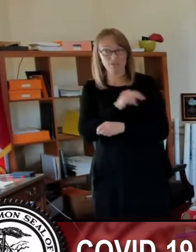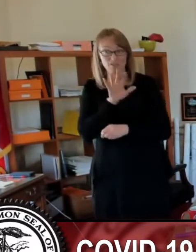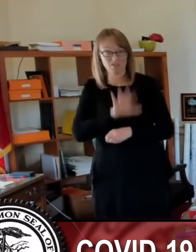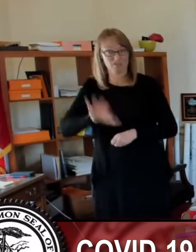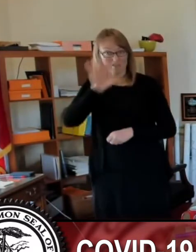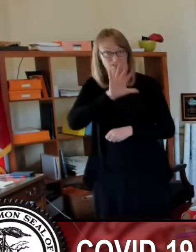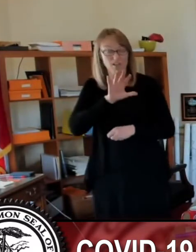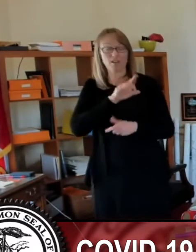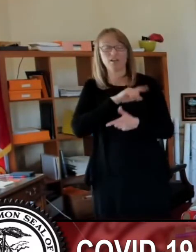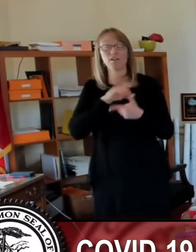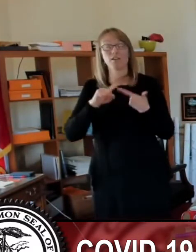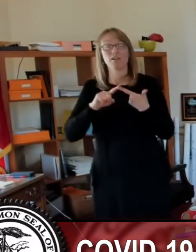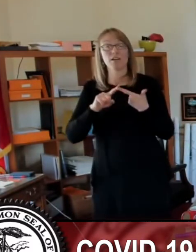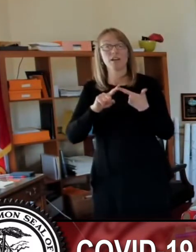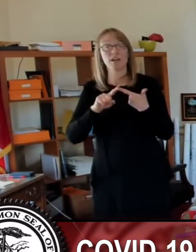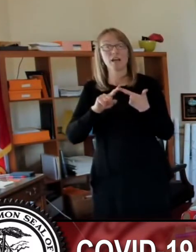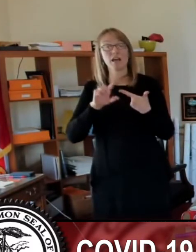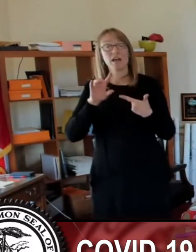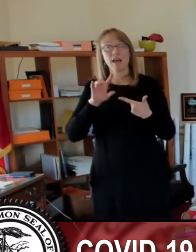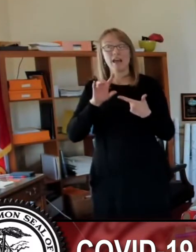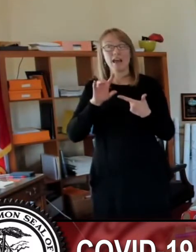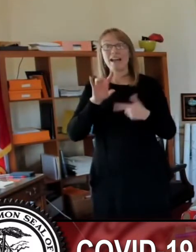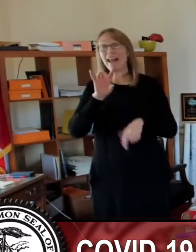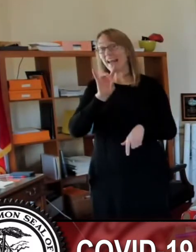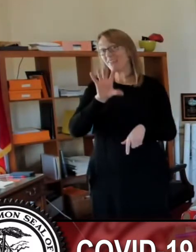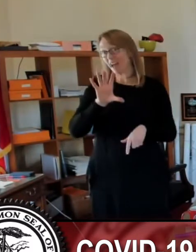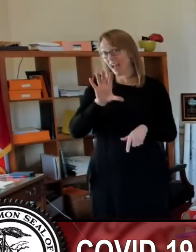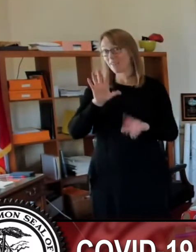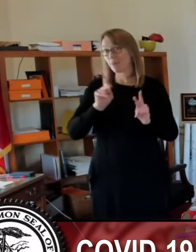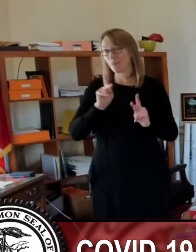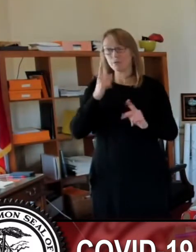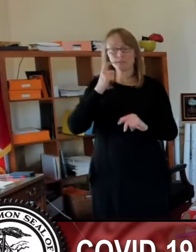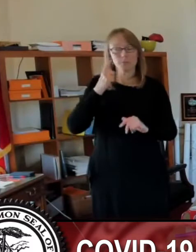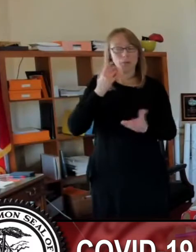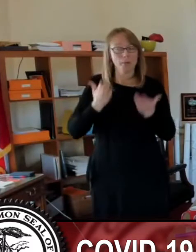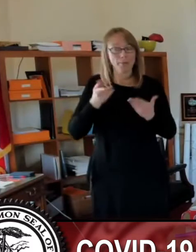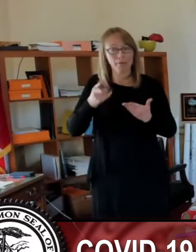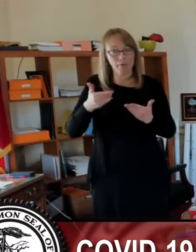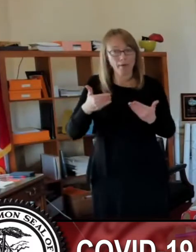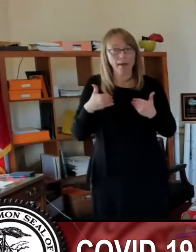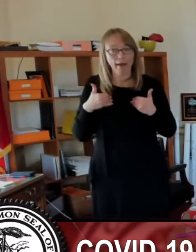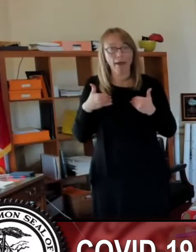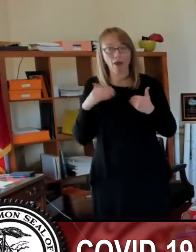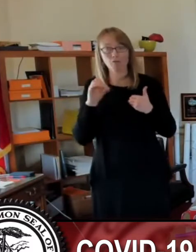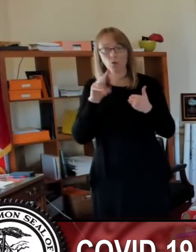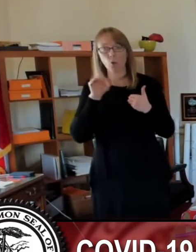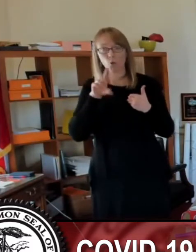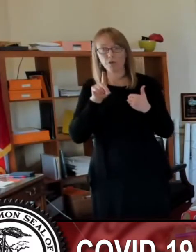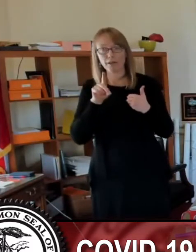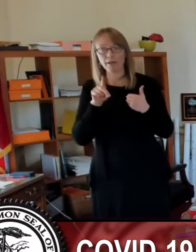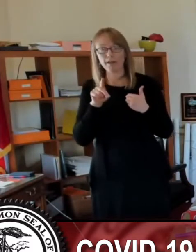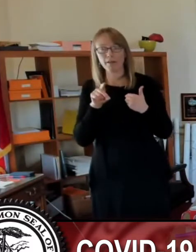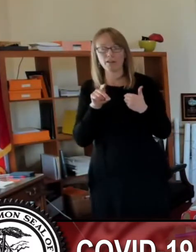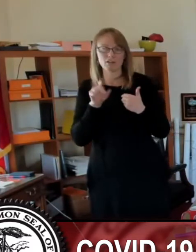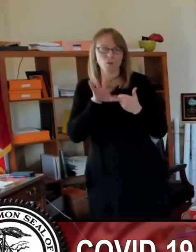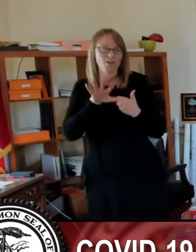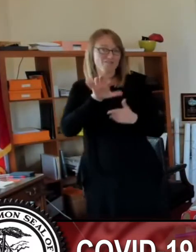85 people that were suspected to be positive for COVID. So 500 people in the hospitals